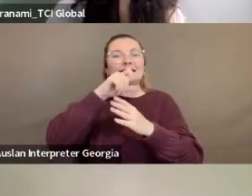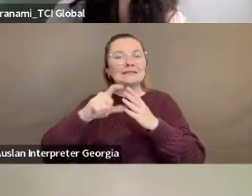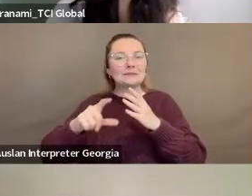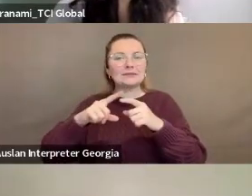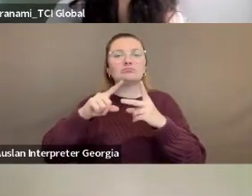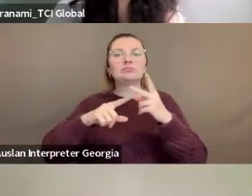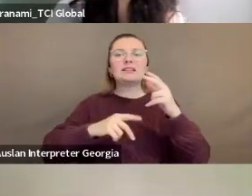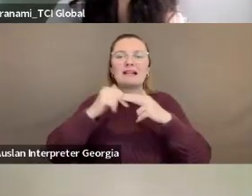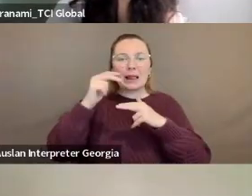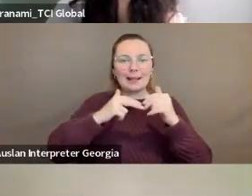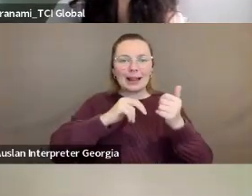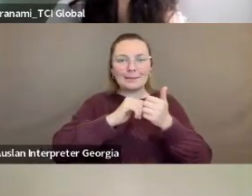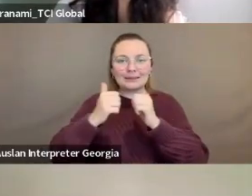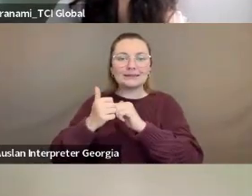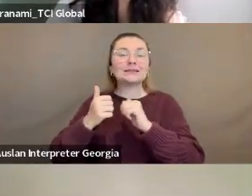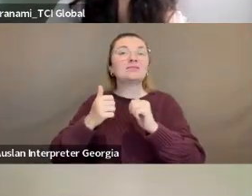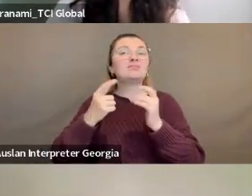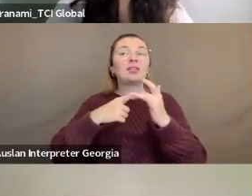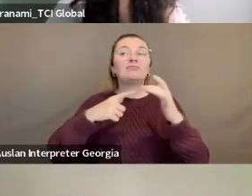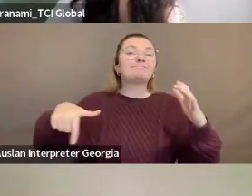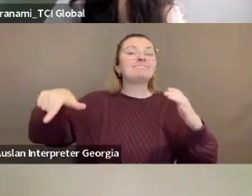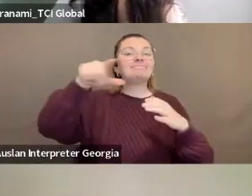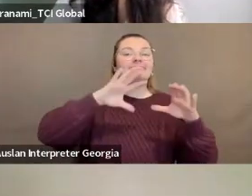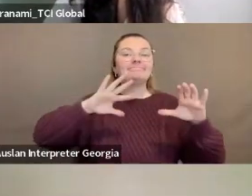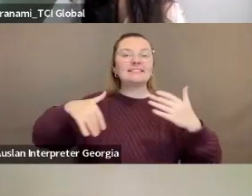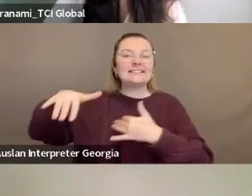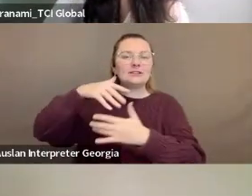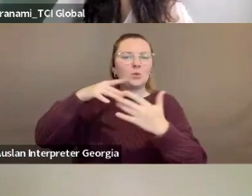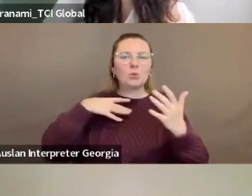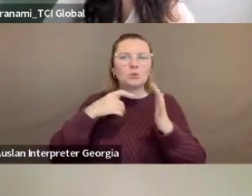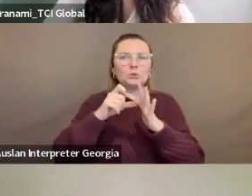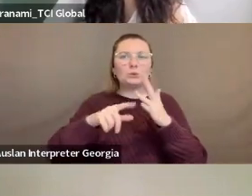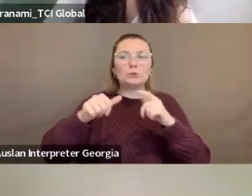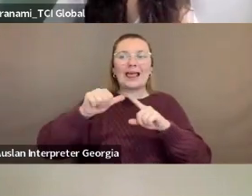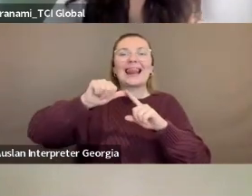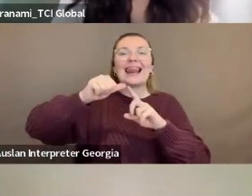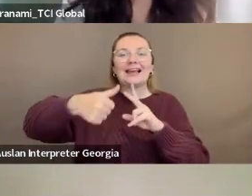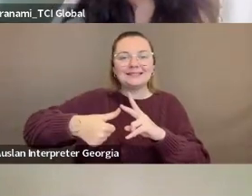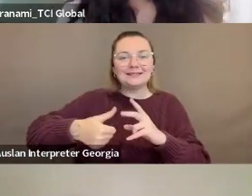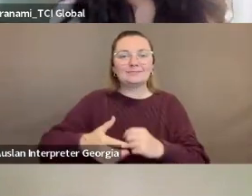development partners, and civil society need to do next.